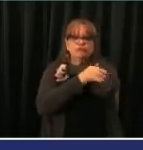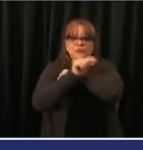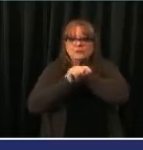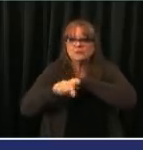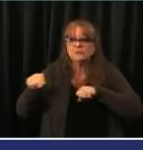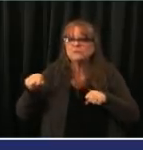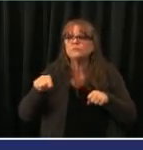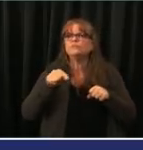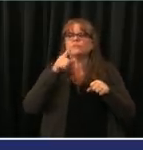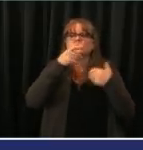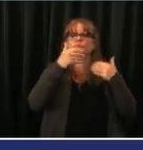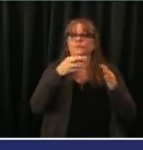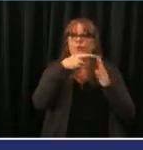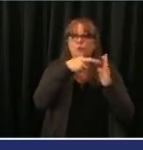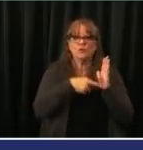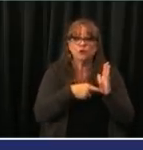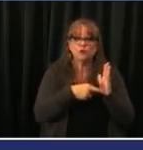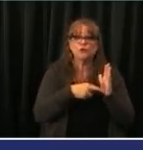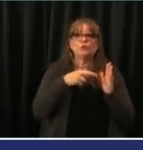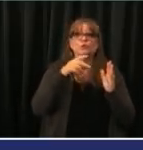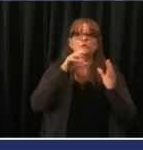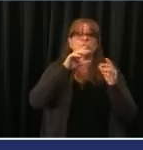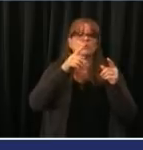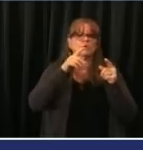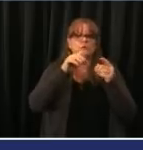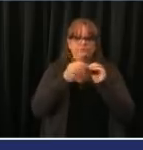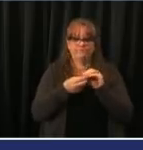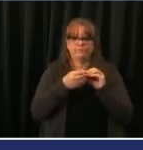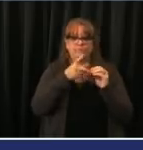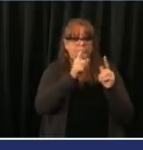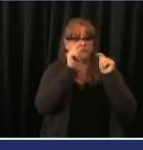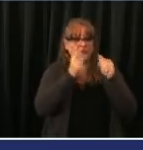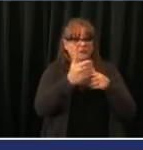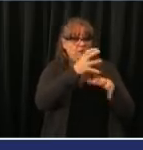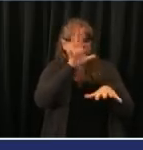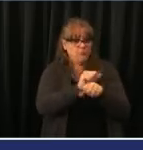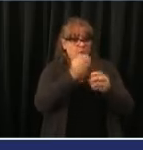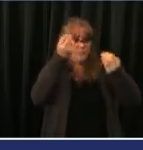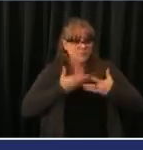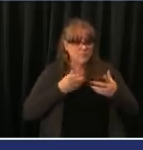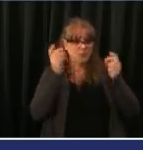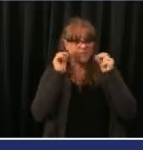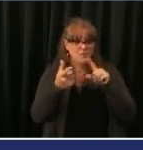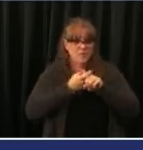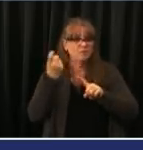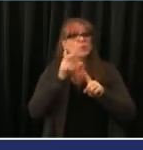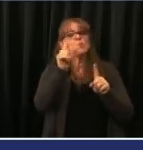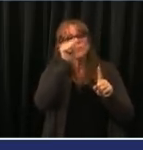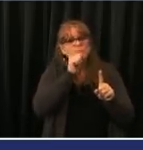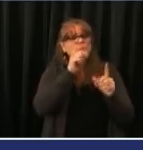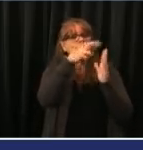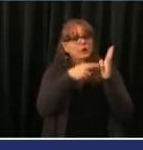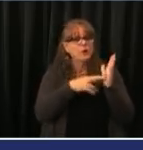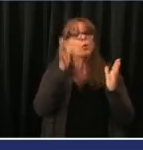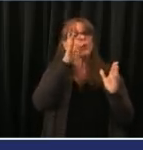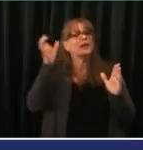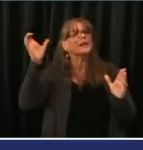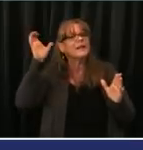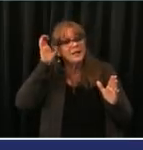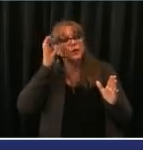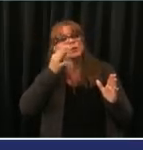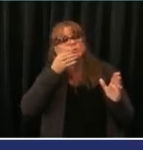you will have it, whether it's a week or 2 or 3. If you're 65 and up, I have a high degree of confidence in saying that you'll be able to receive the vaccine during February, no matter where